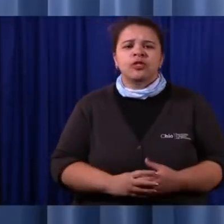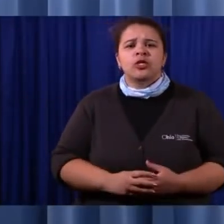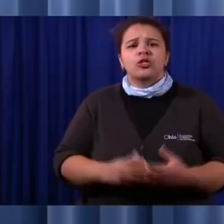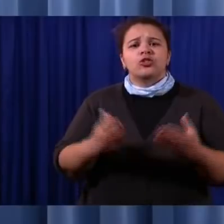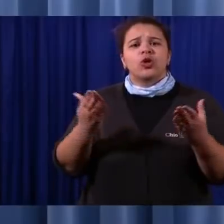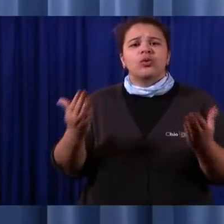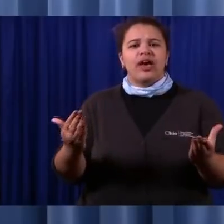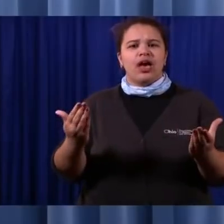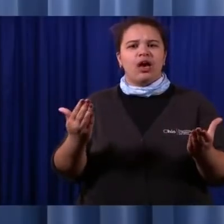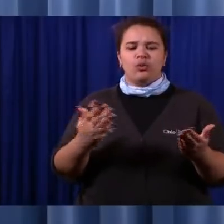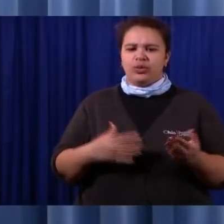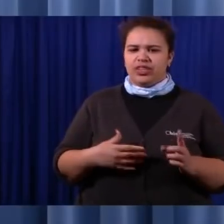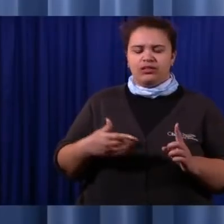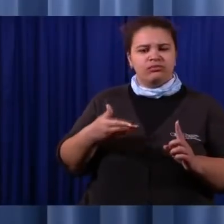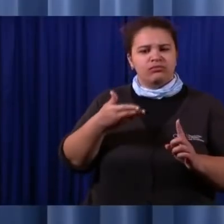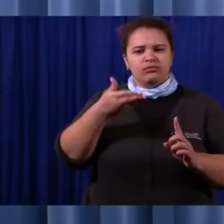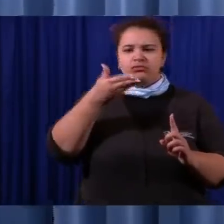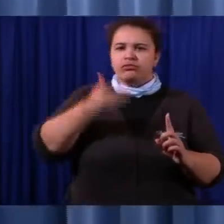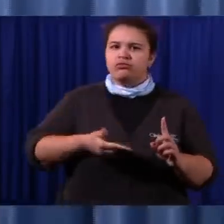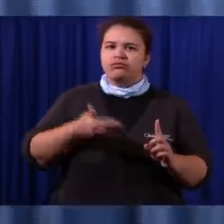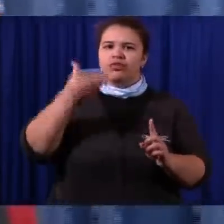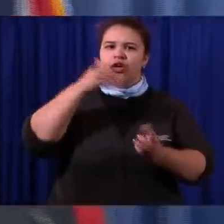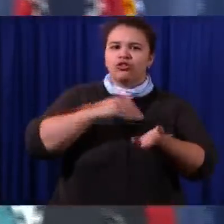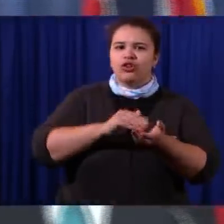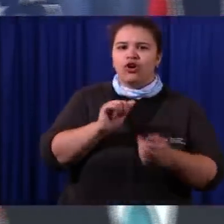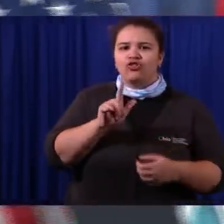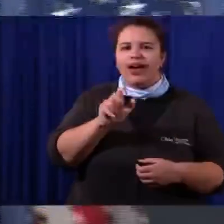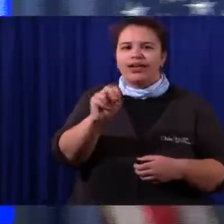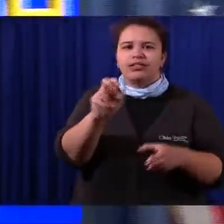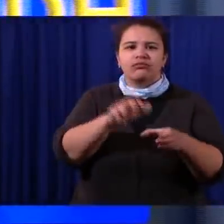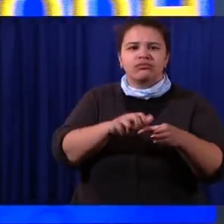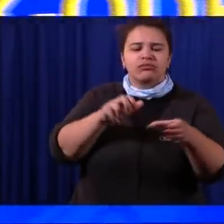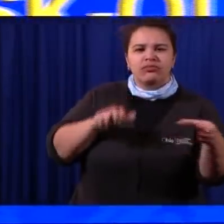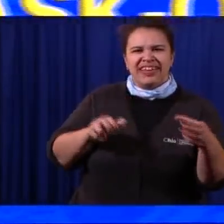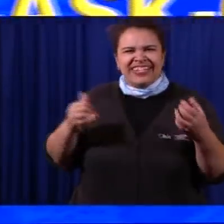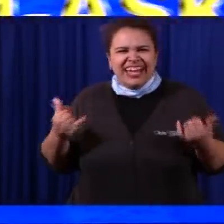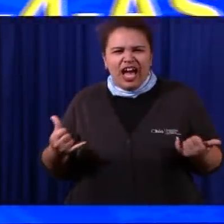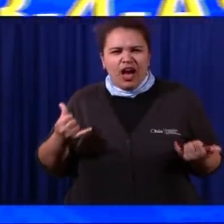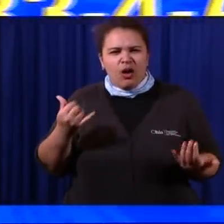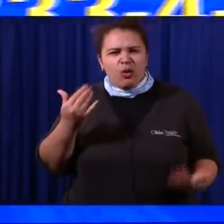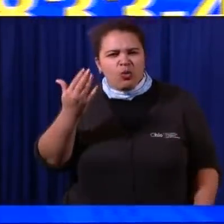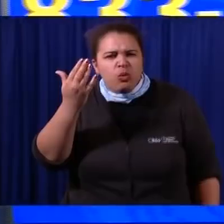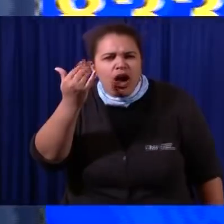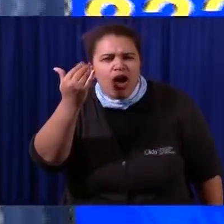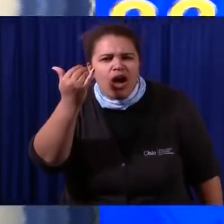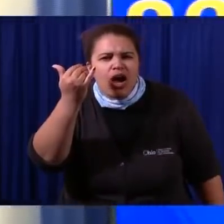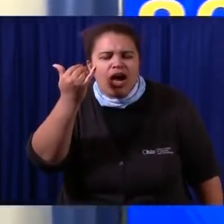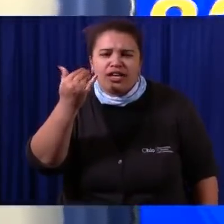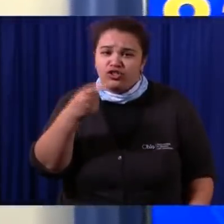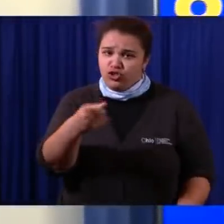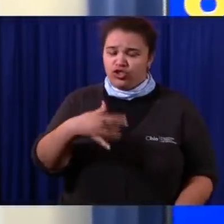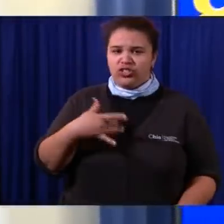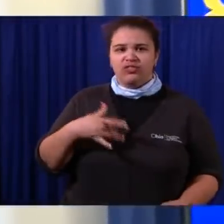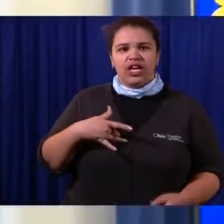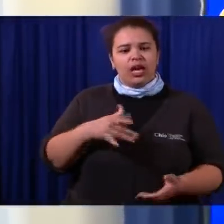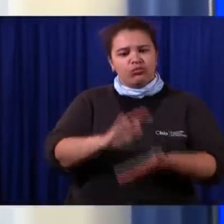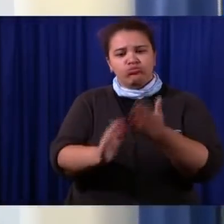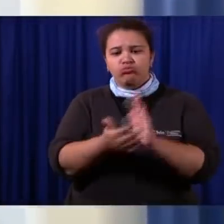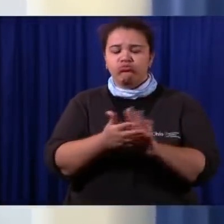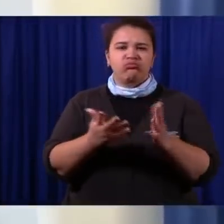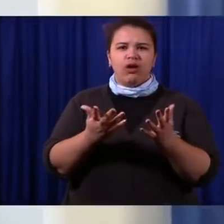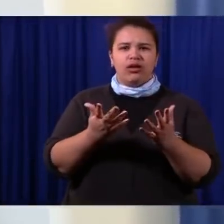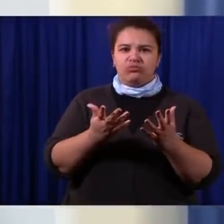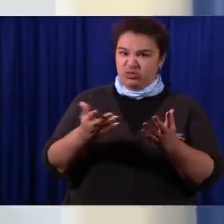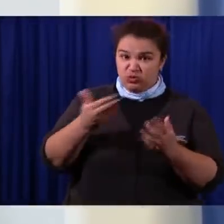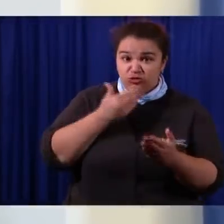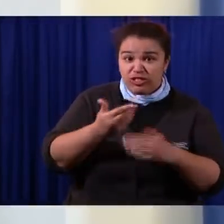about right now? Why not last week or next month? Do you feel as though this is over? This is the best time for you to leave? Thank